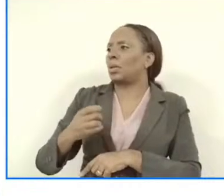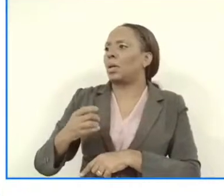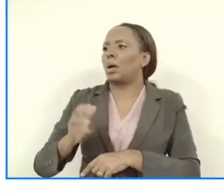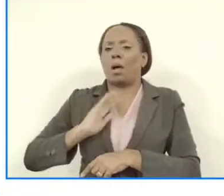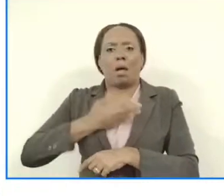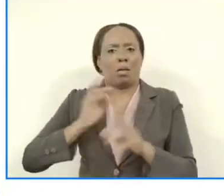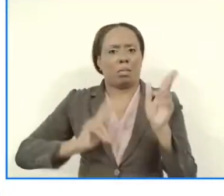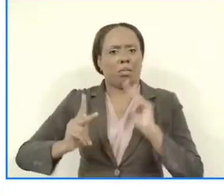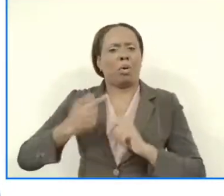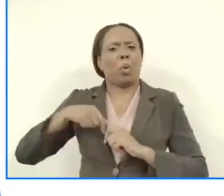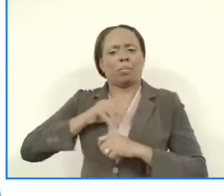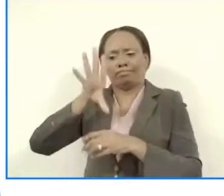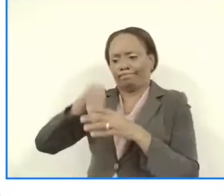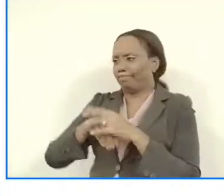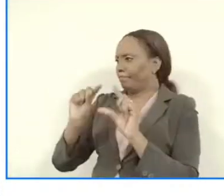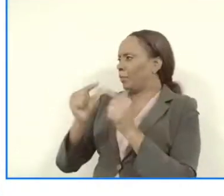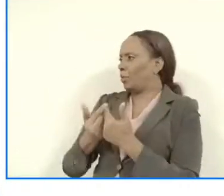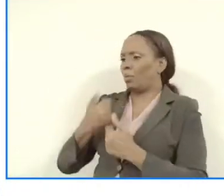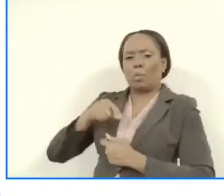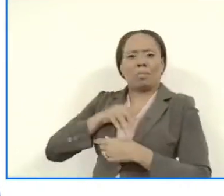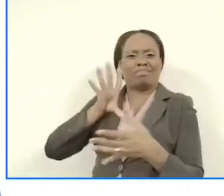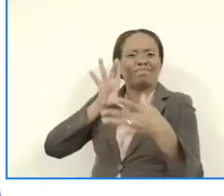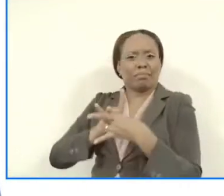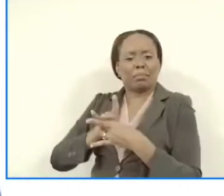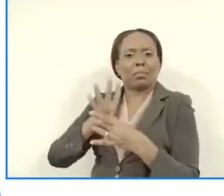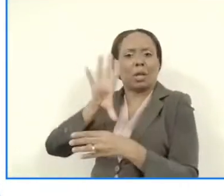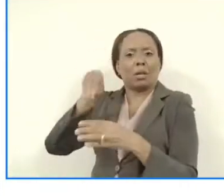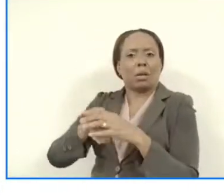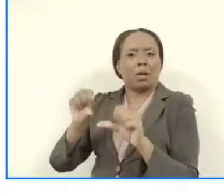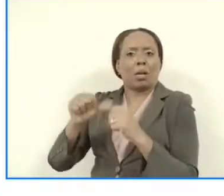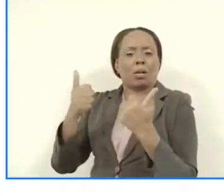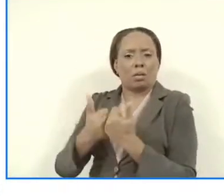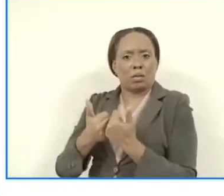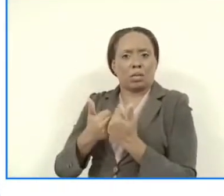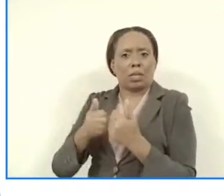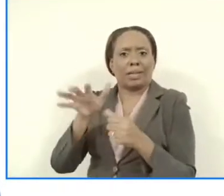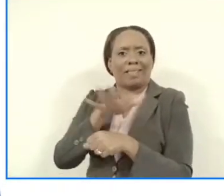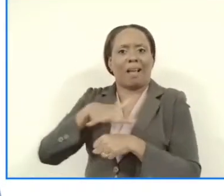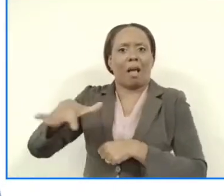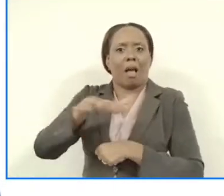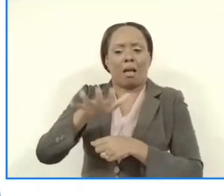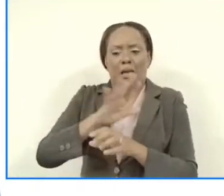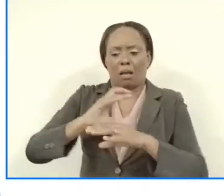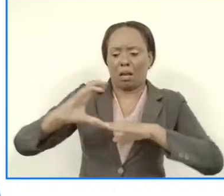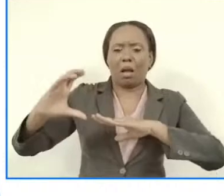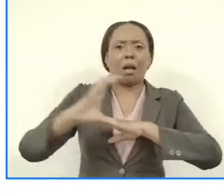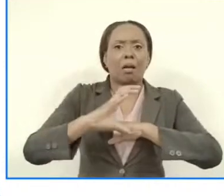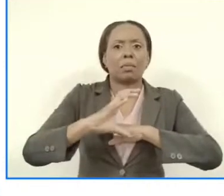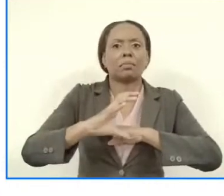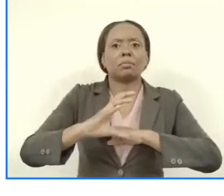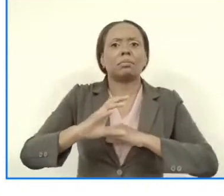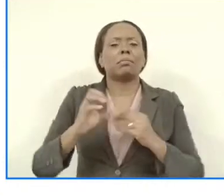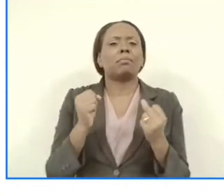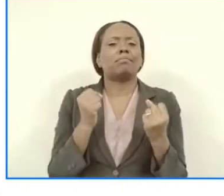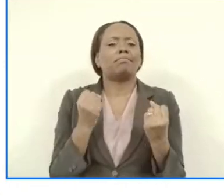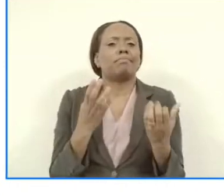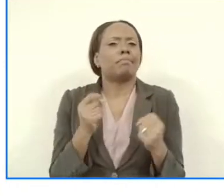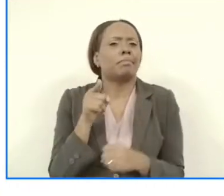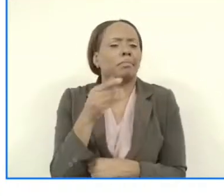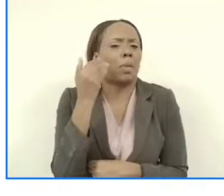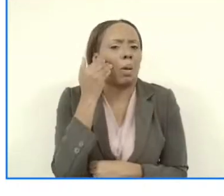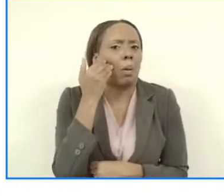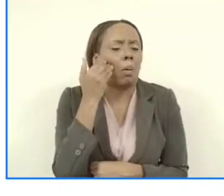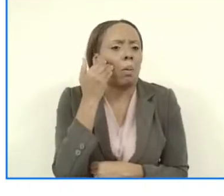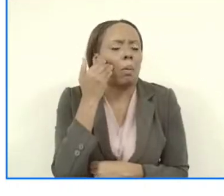of a group of utilities in the region, an association called CARILEC. And for many years, I'm sure many of you would be